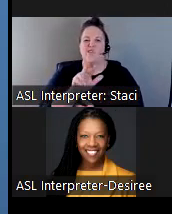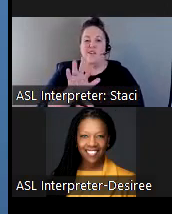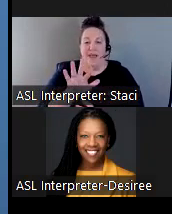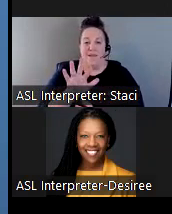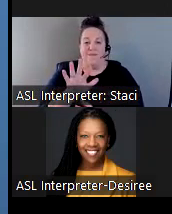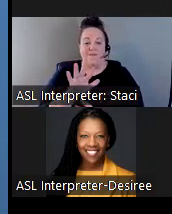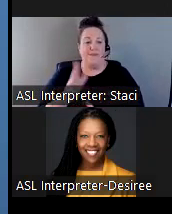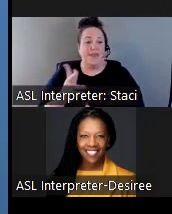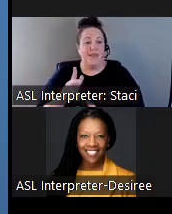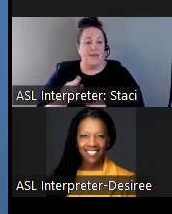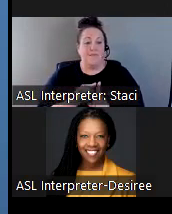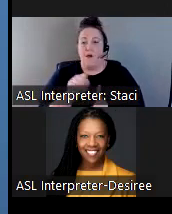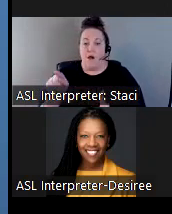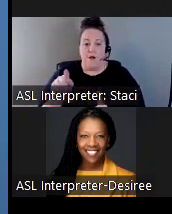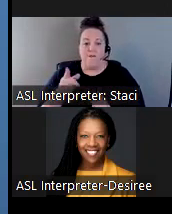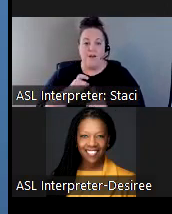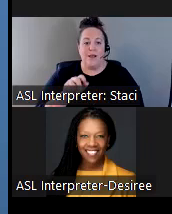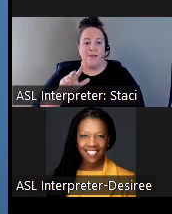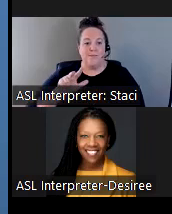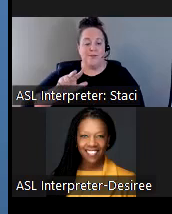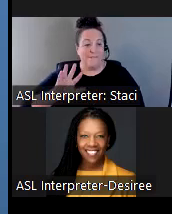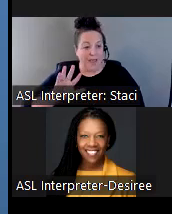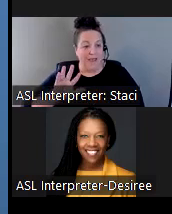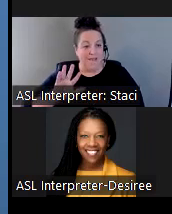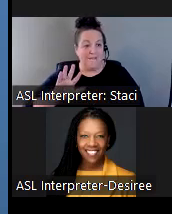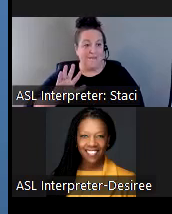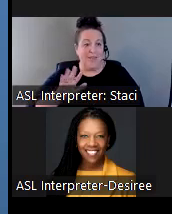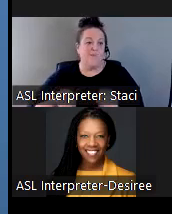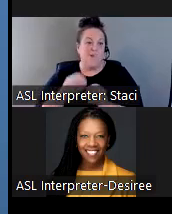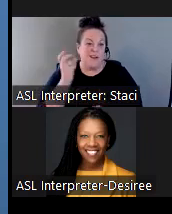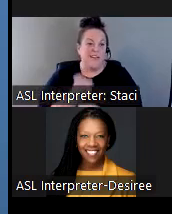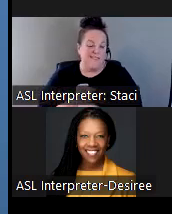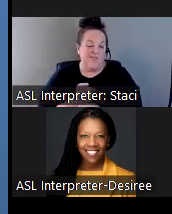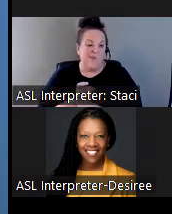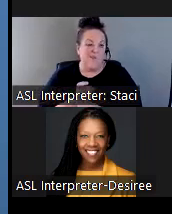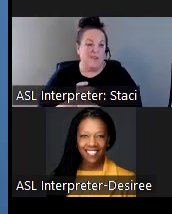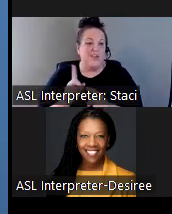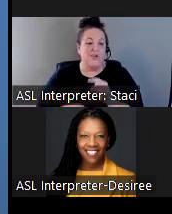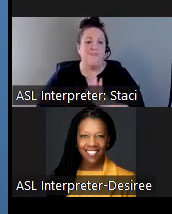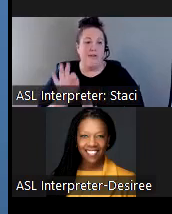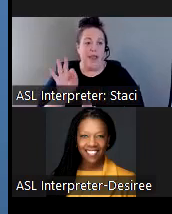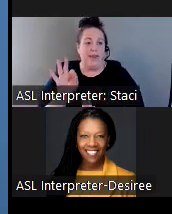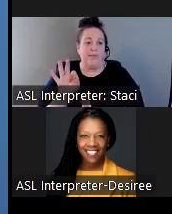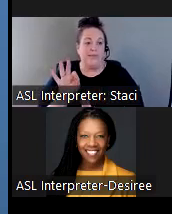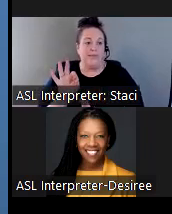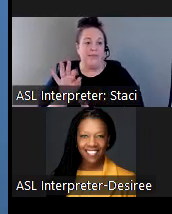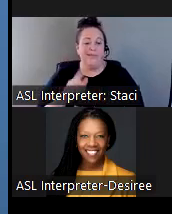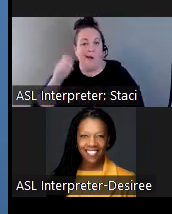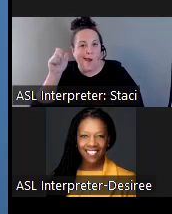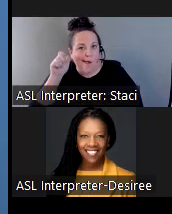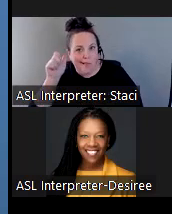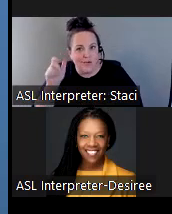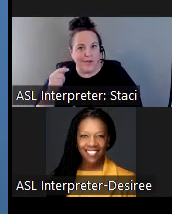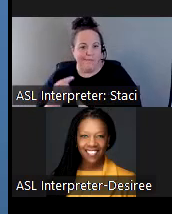further you get away from I-35, the more difficult it is to find an audiologist, particularly